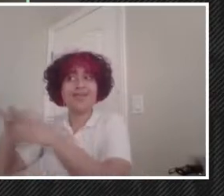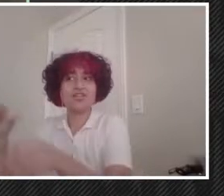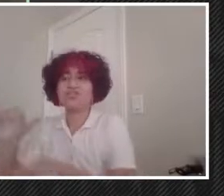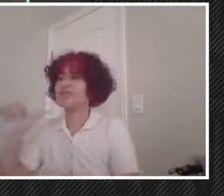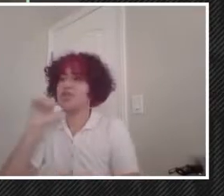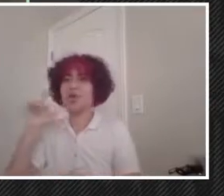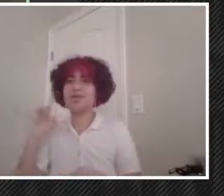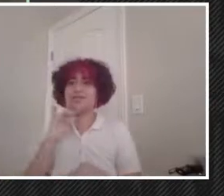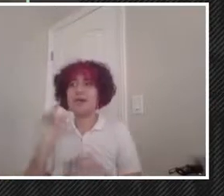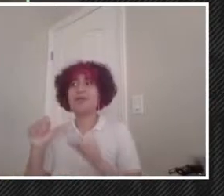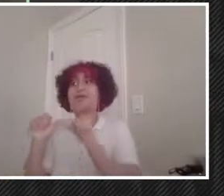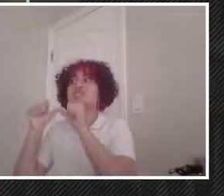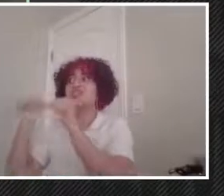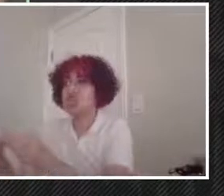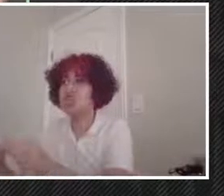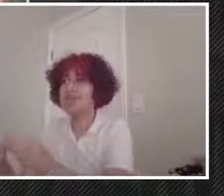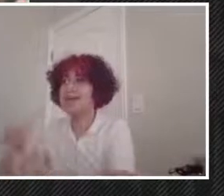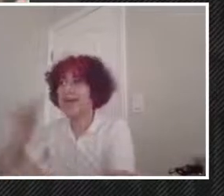them accountable.